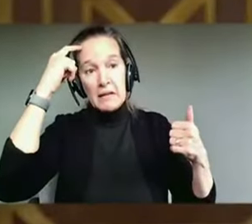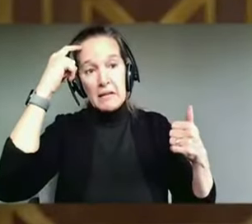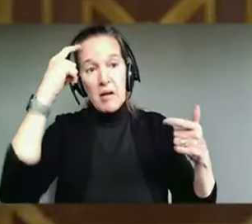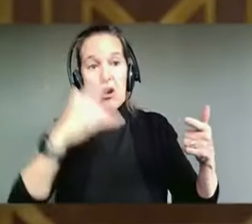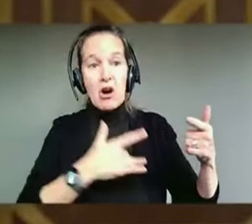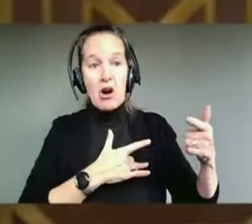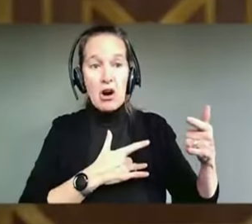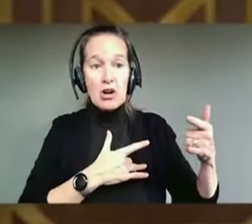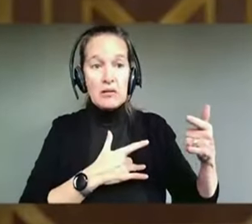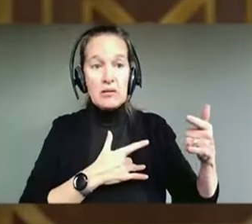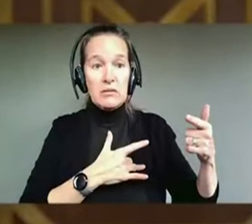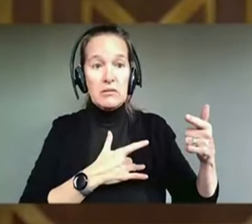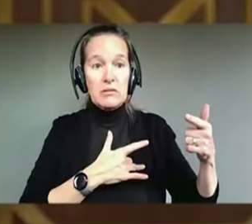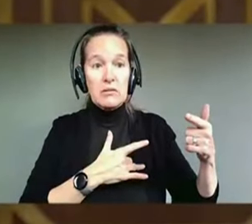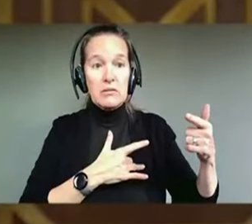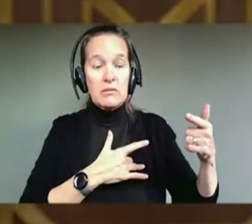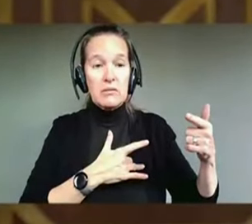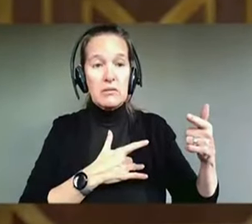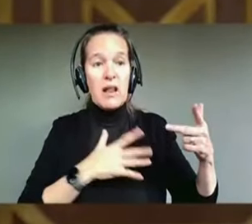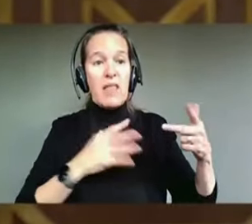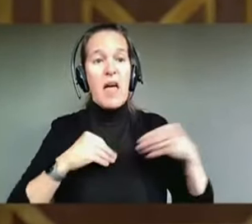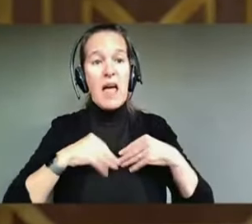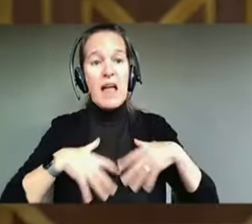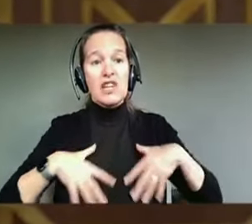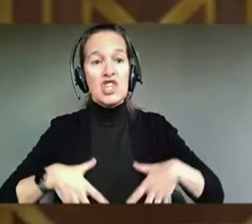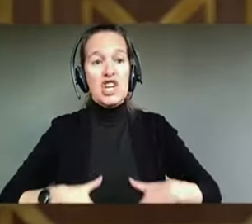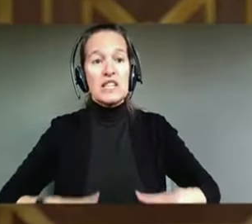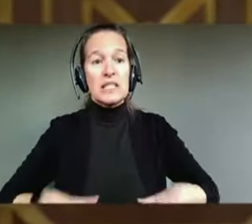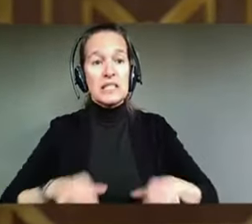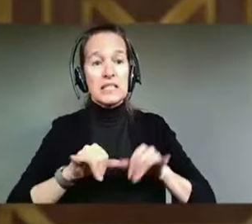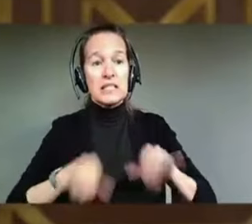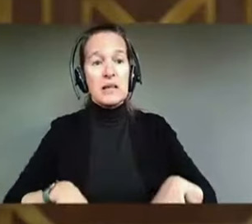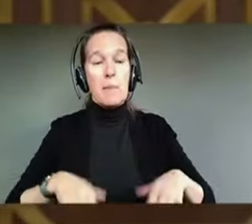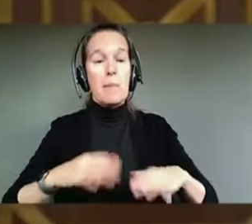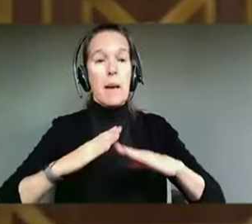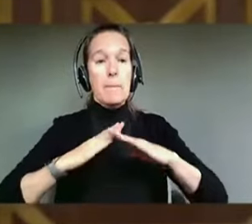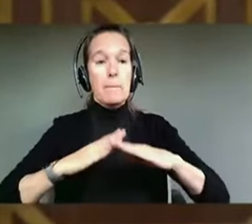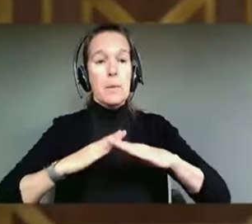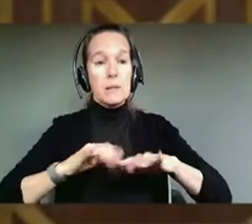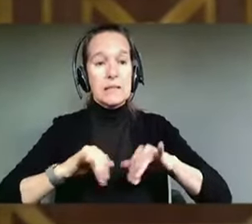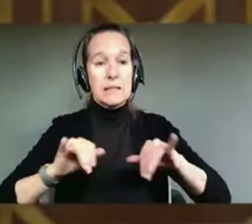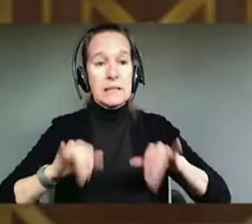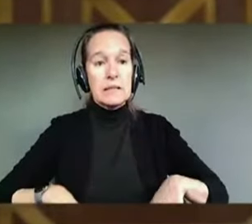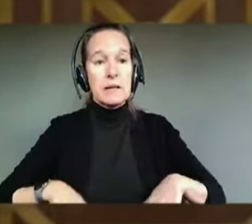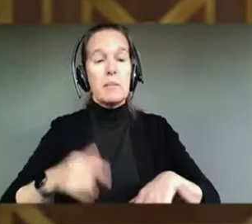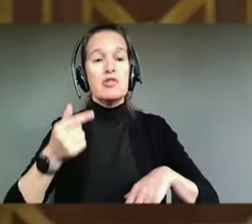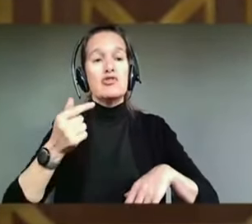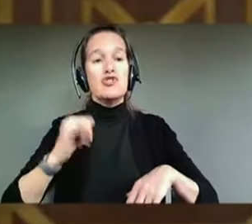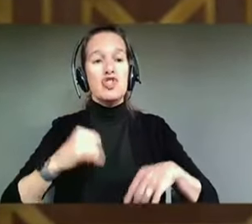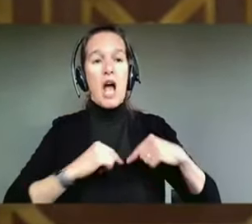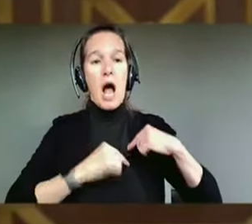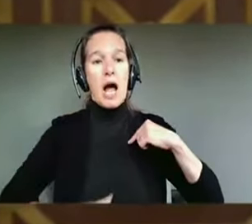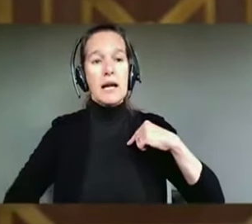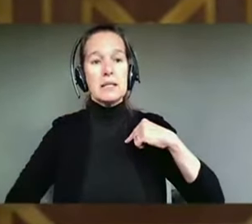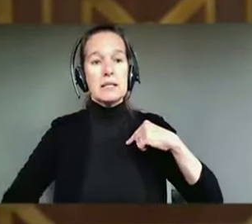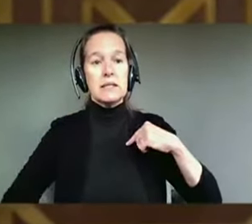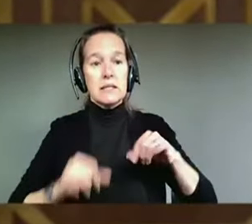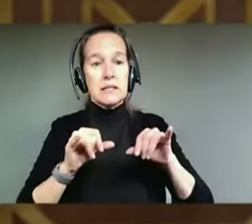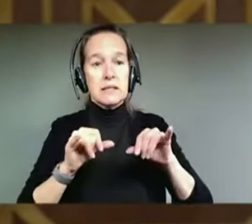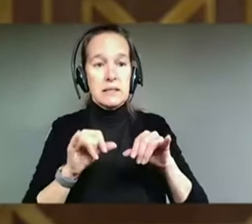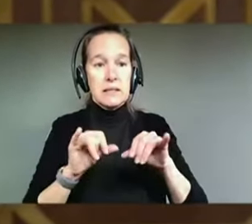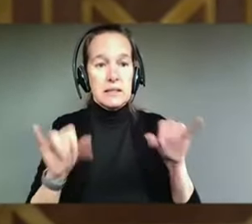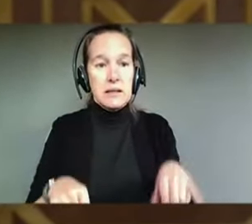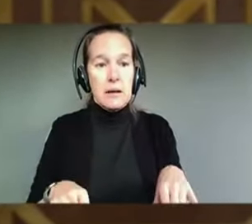heart, it affects the endocrine system, it affects the immune system, it affects the GI system. Long COVID affects